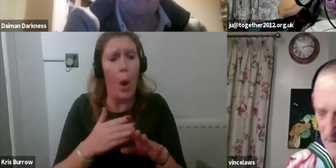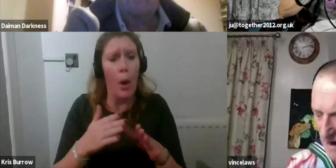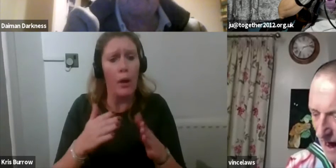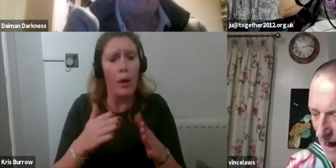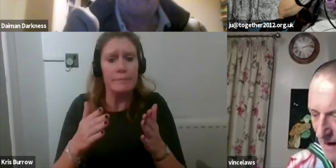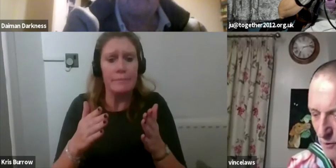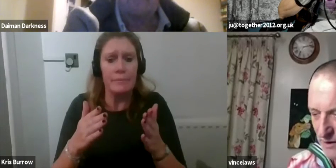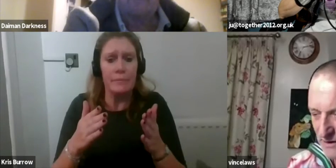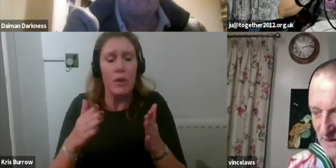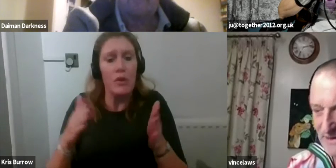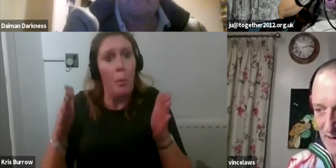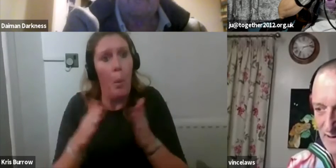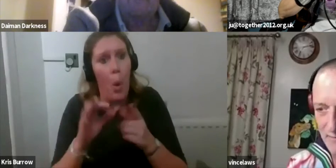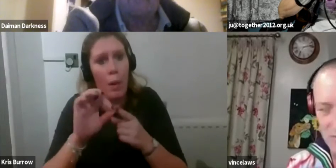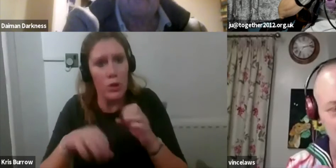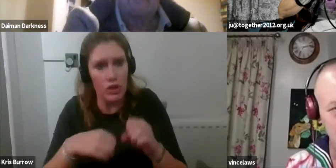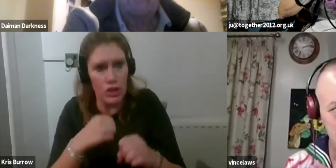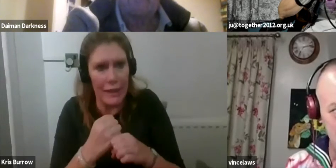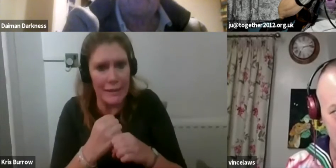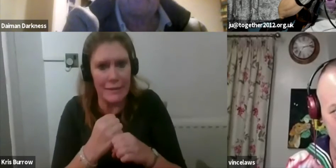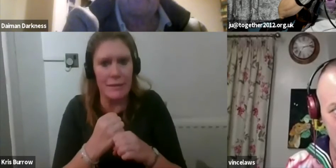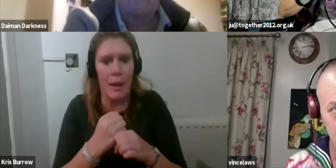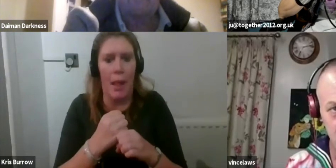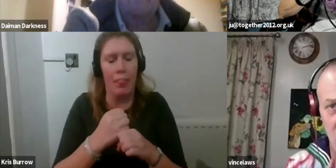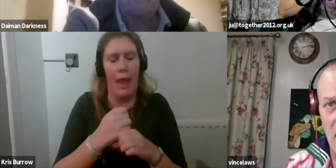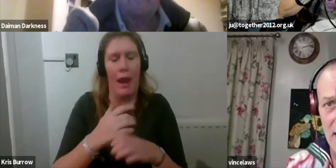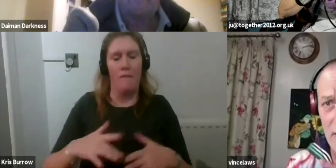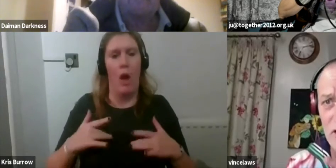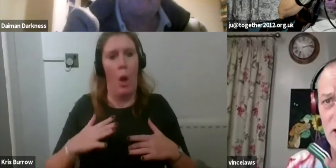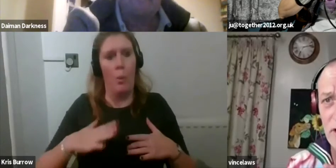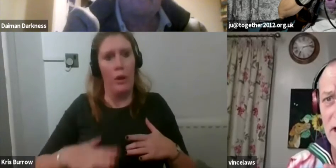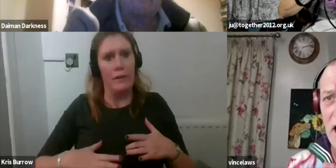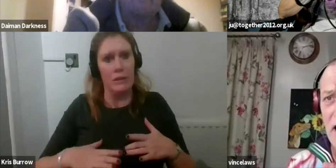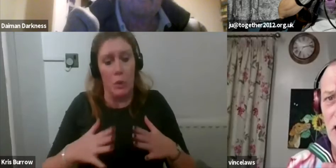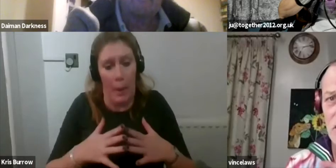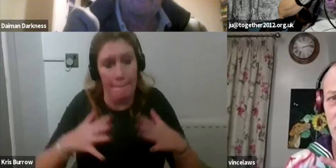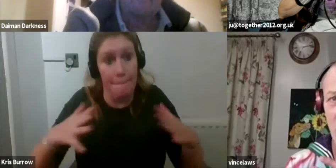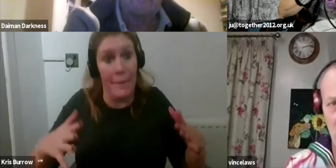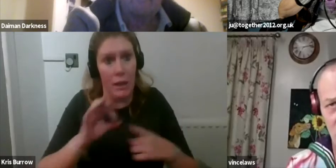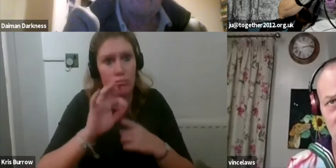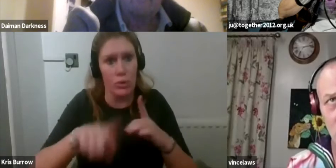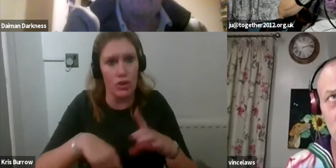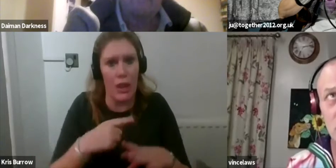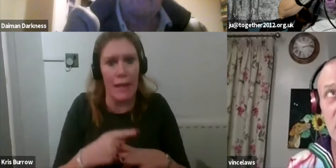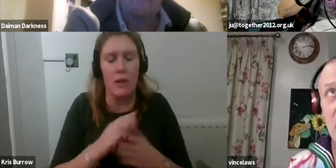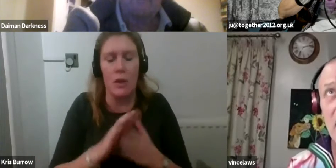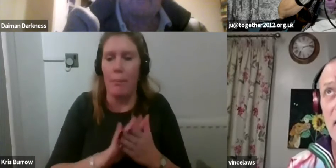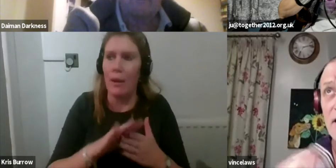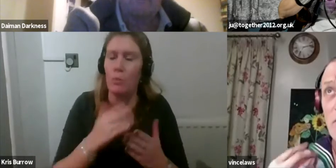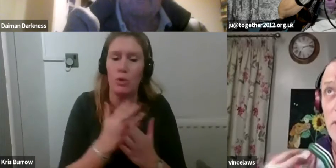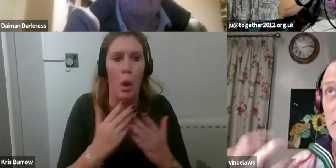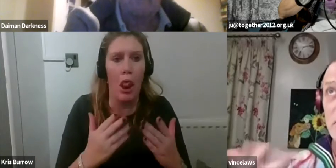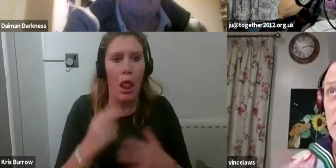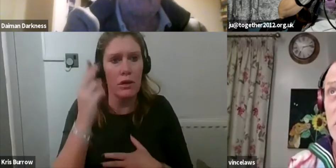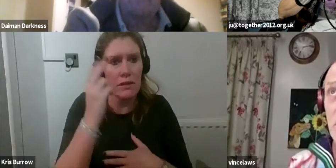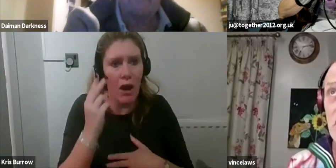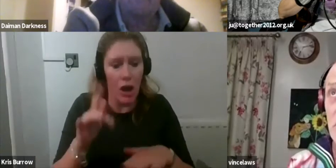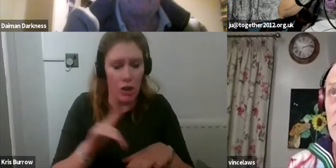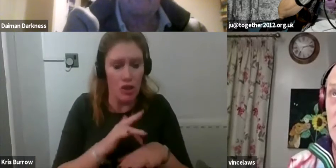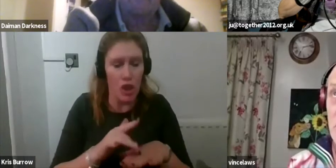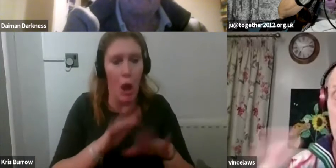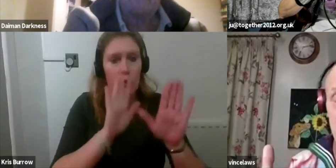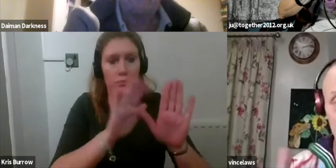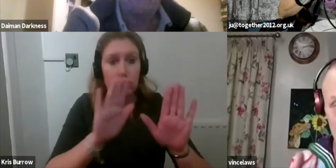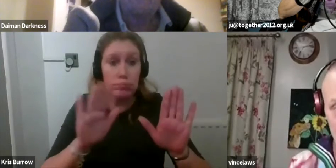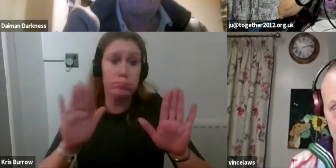minutes, and I wanted to tackle something a bit bigger. And I was doing a lot of art shows. And when I was putting on art shows,